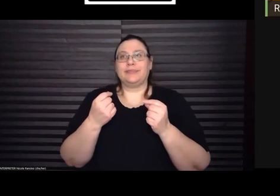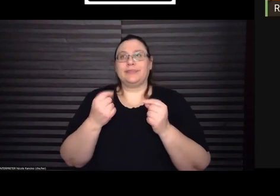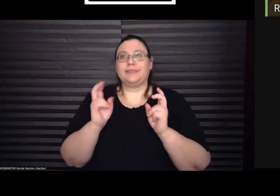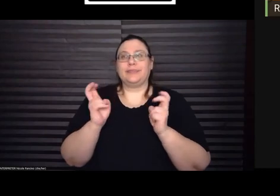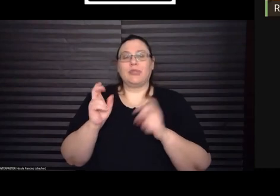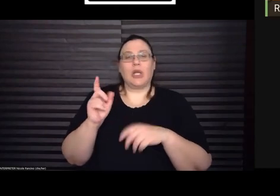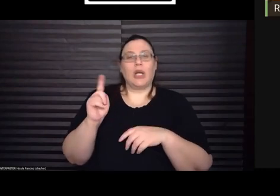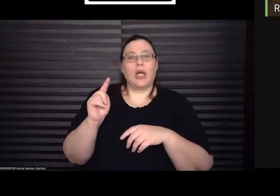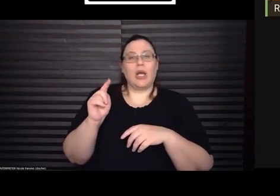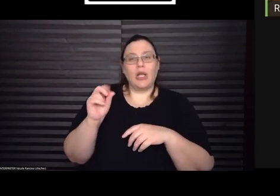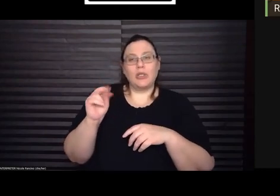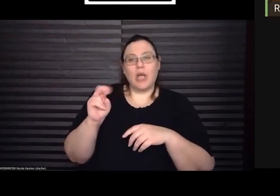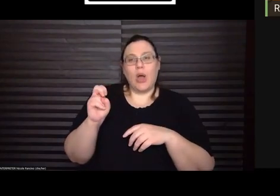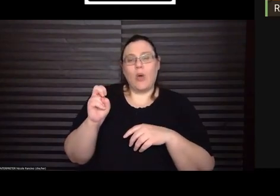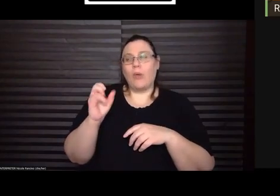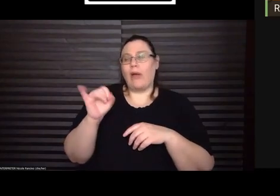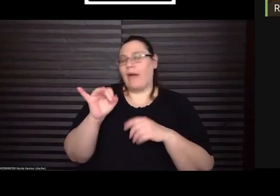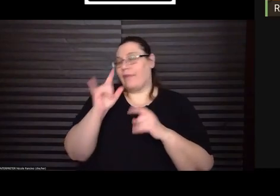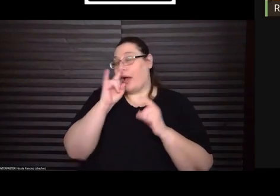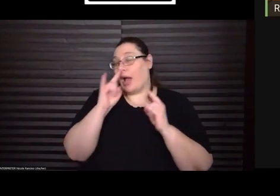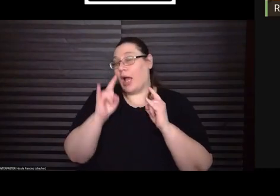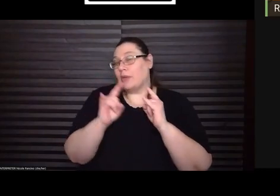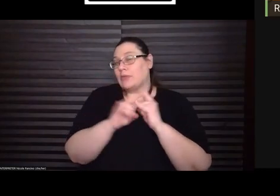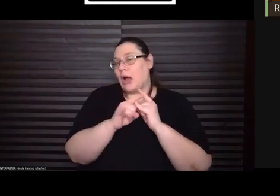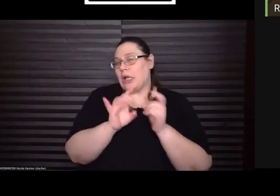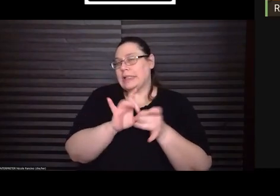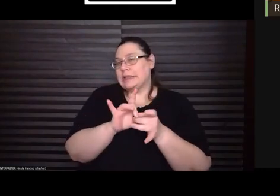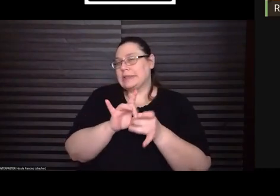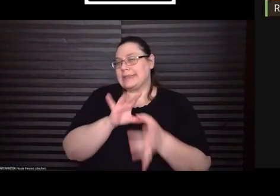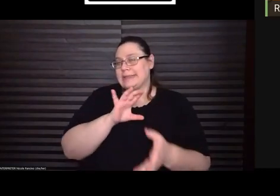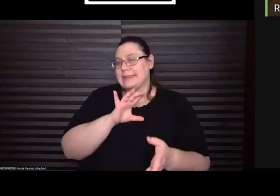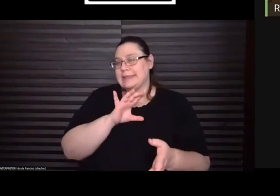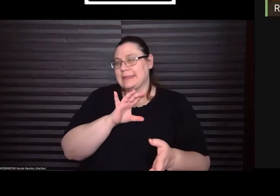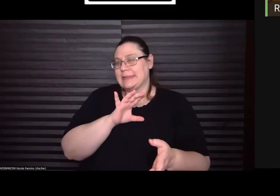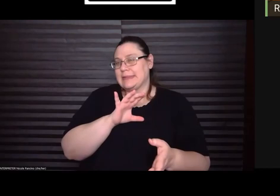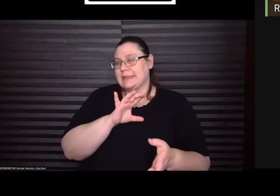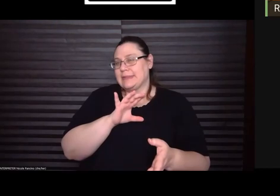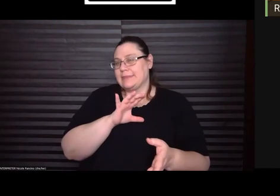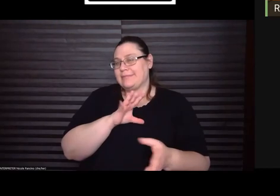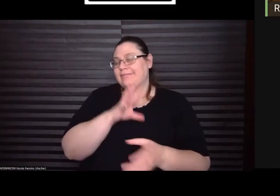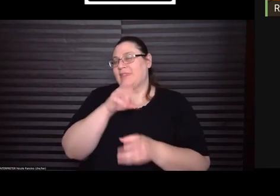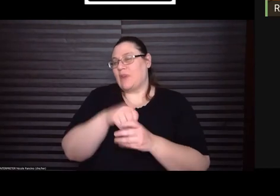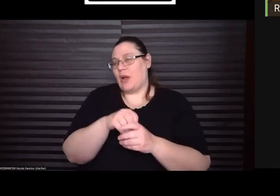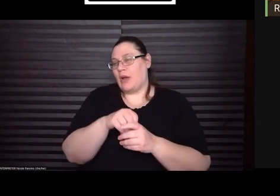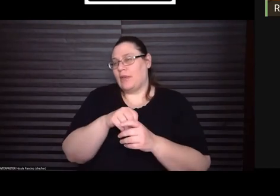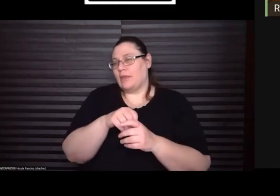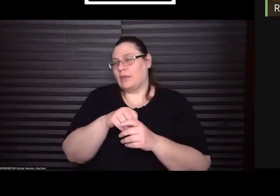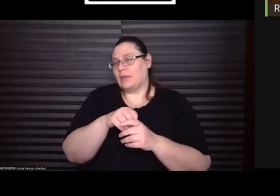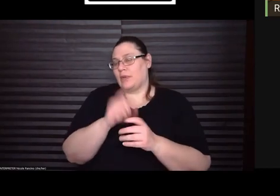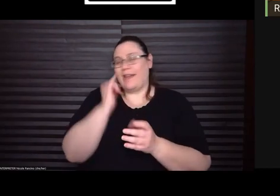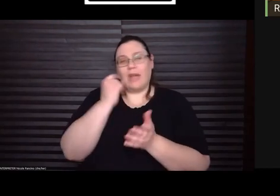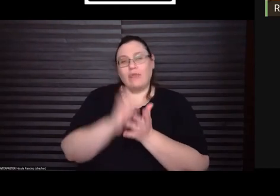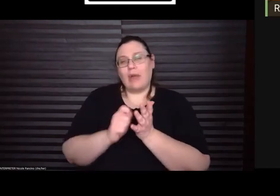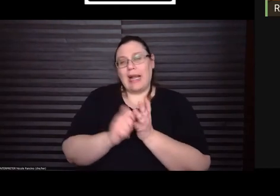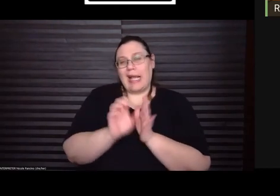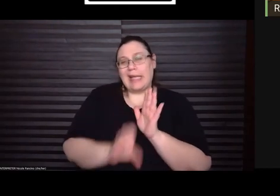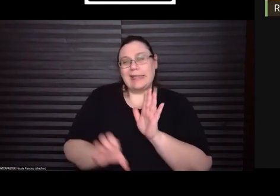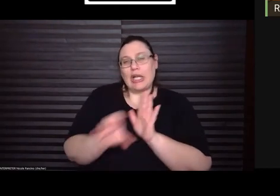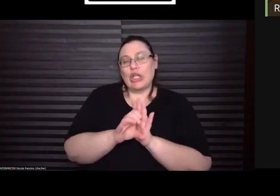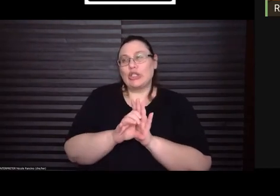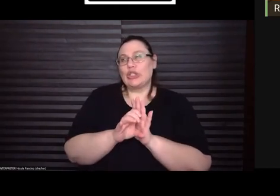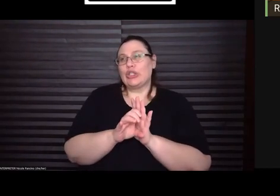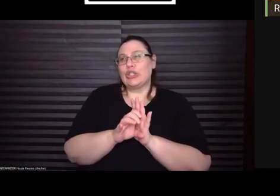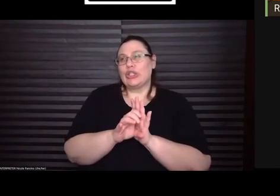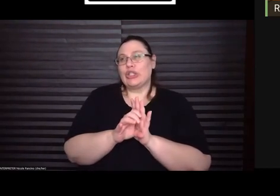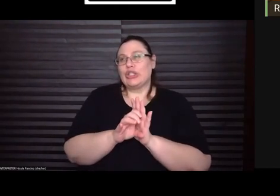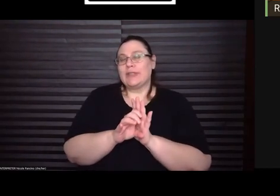there's a tone of kind of ironic distance that comes into play when I'm writing a character who is in